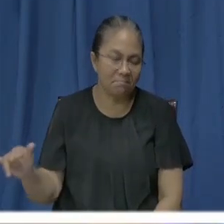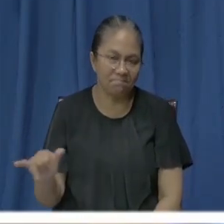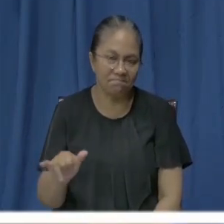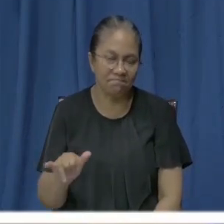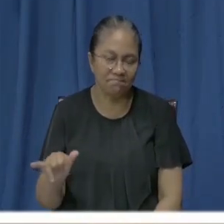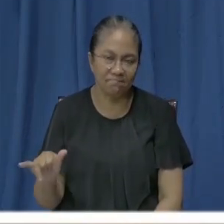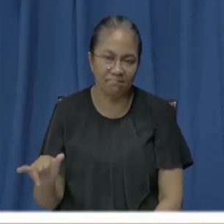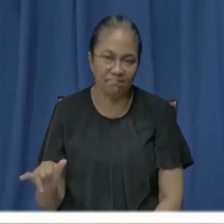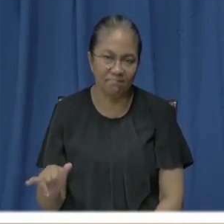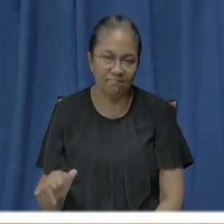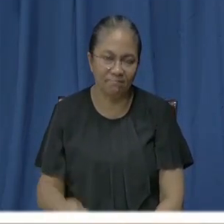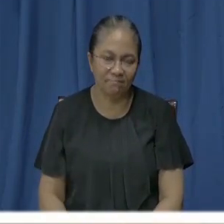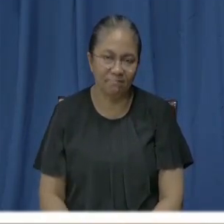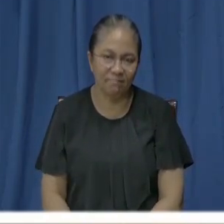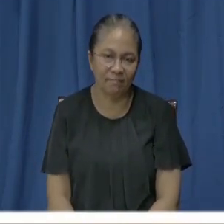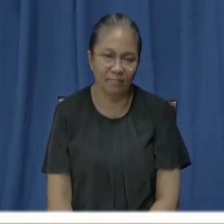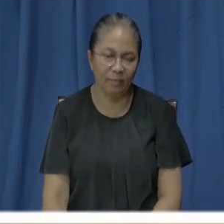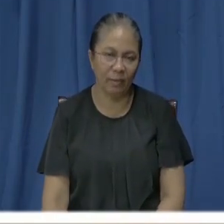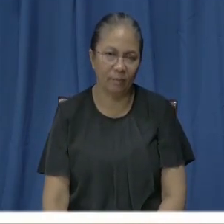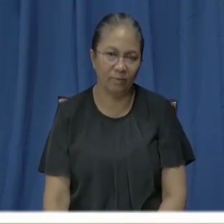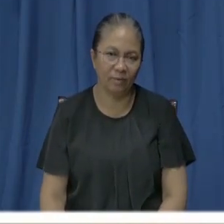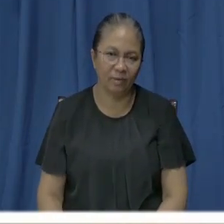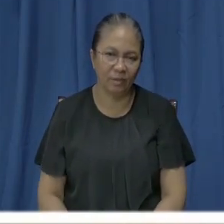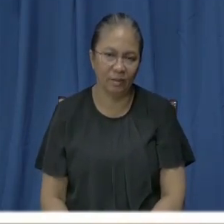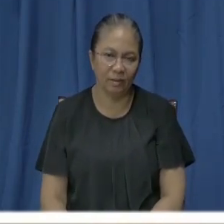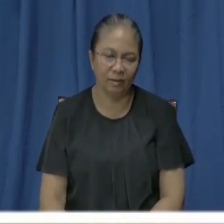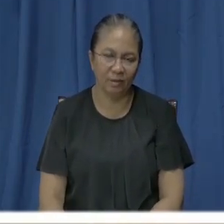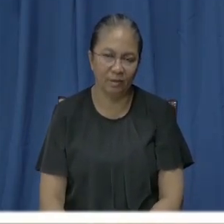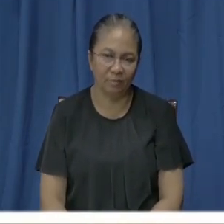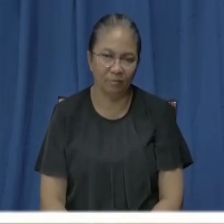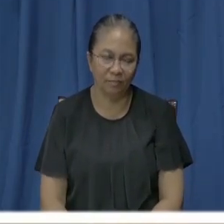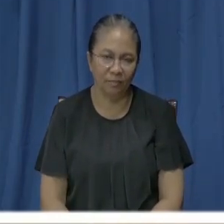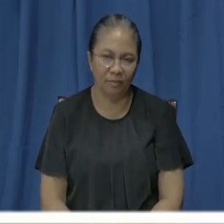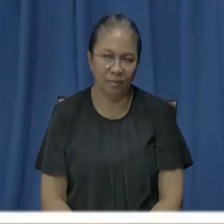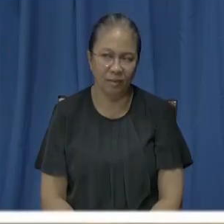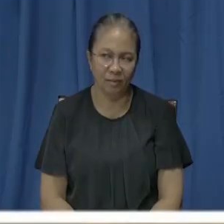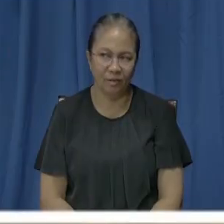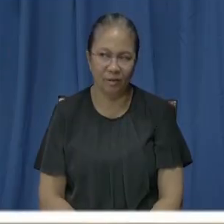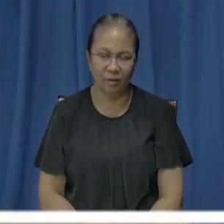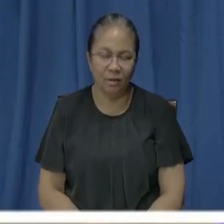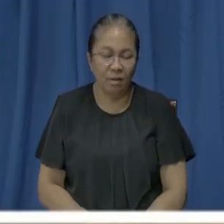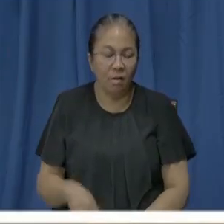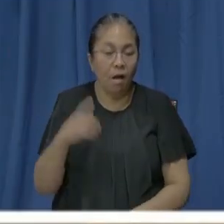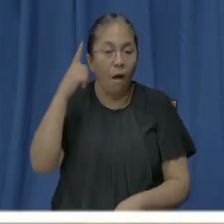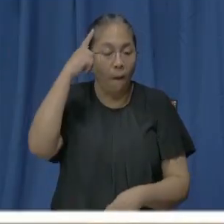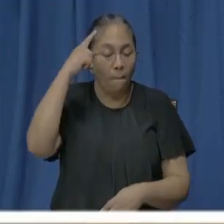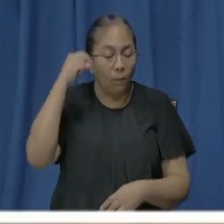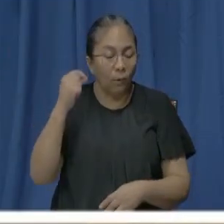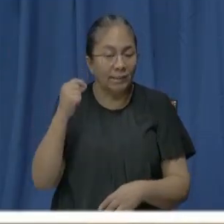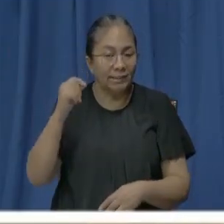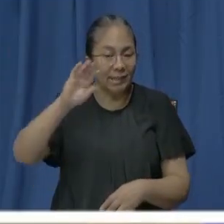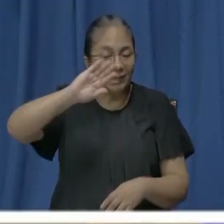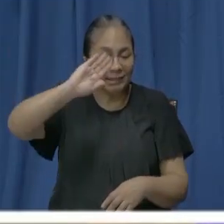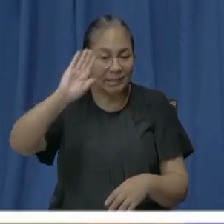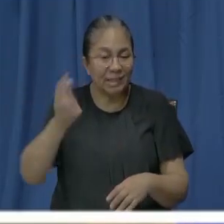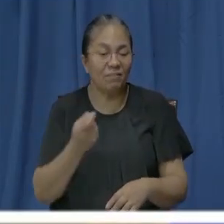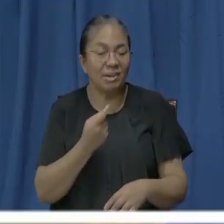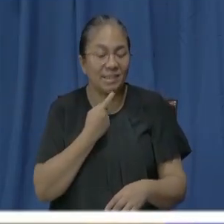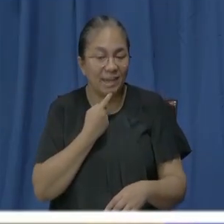Now, Moses never imposed a law that you must be innocent to be able to throw a stone, but Jesus